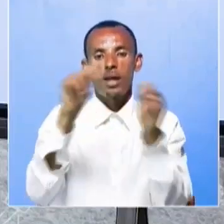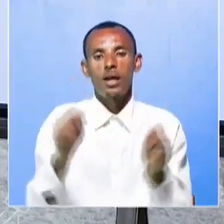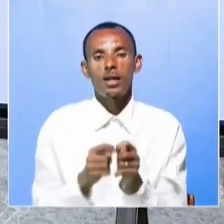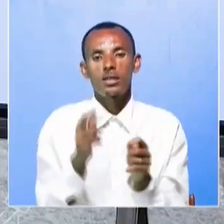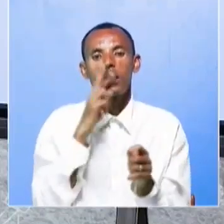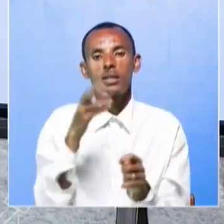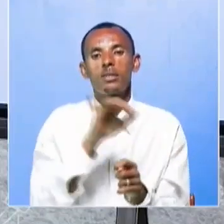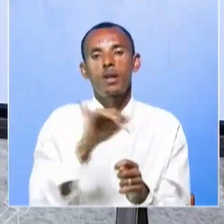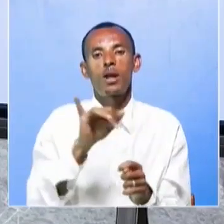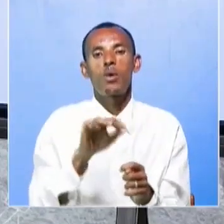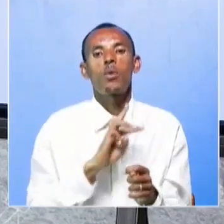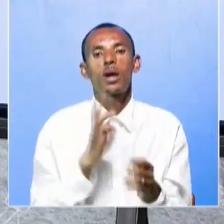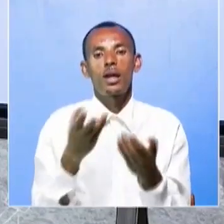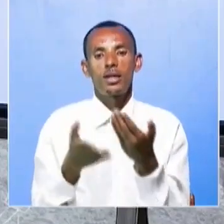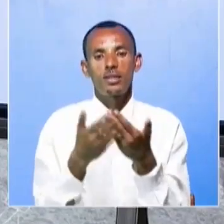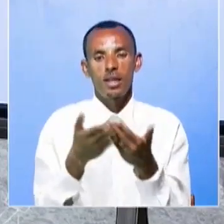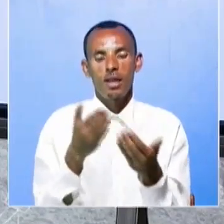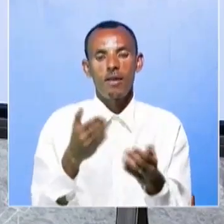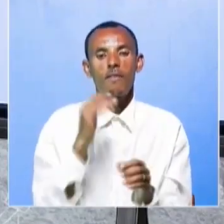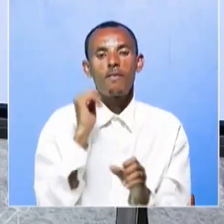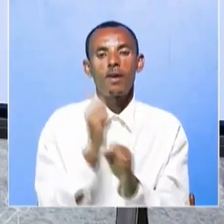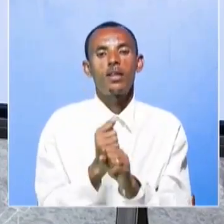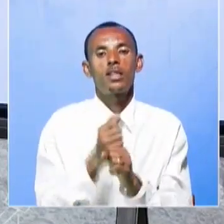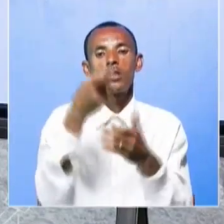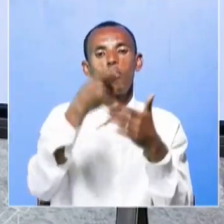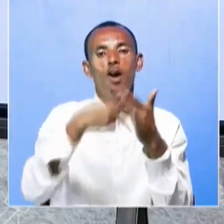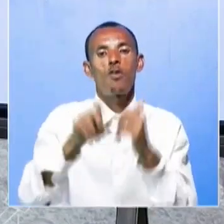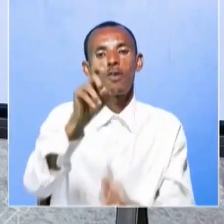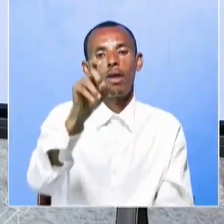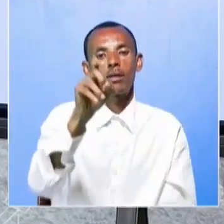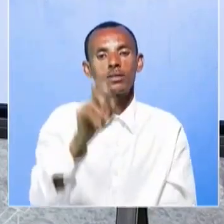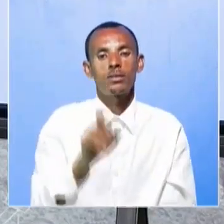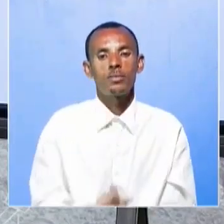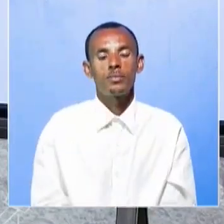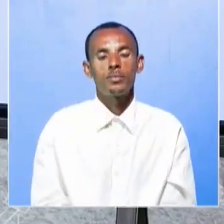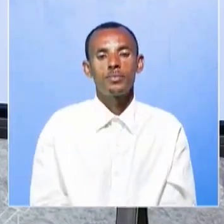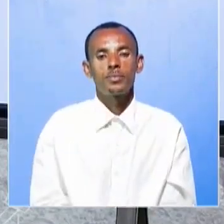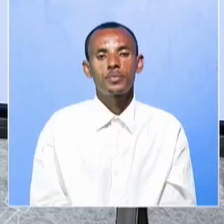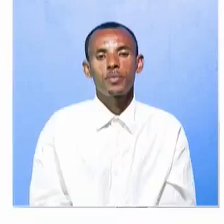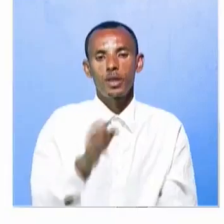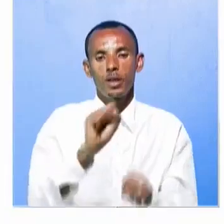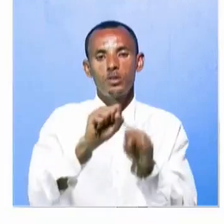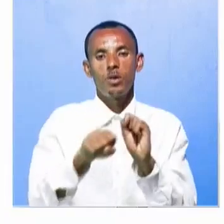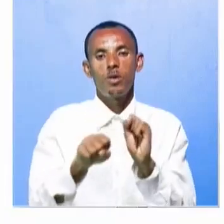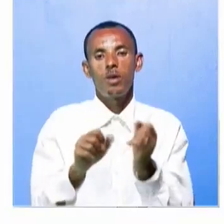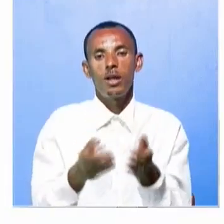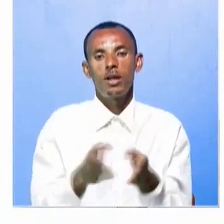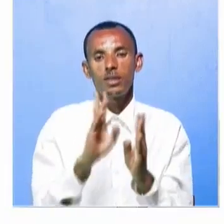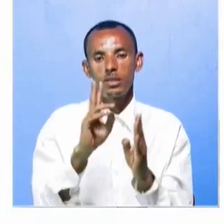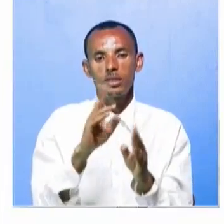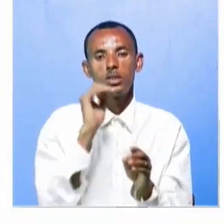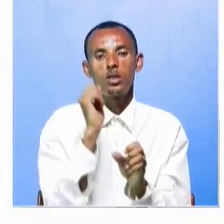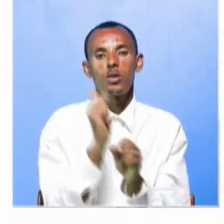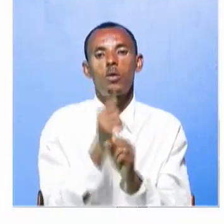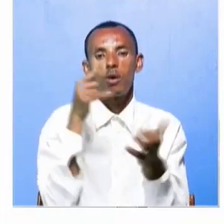can easily find the value of x, right? So let's do it.